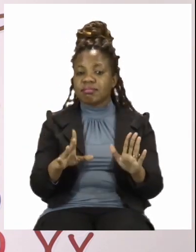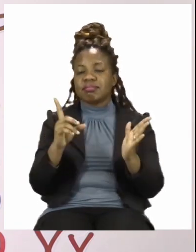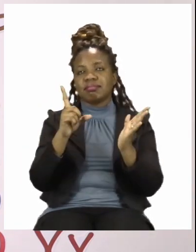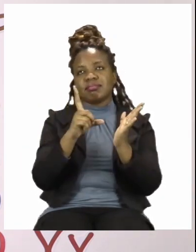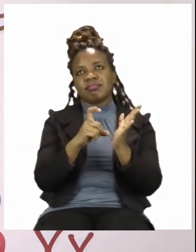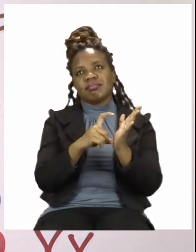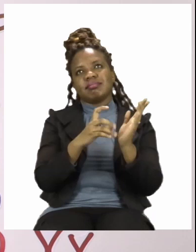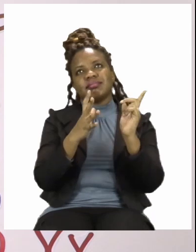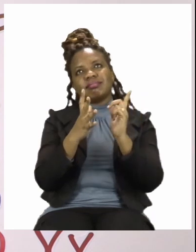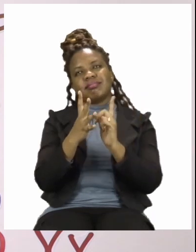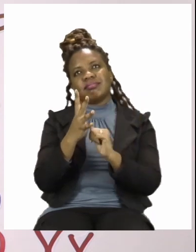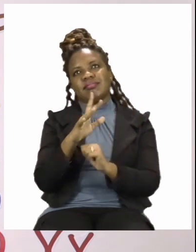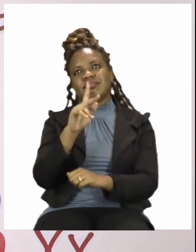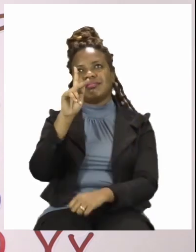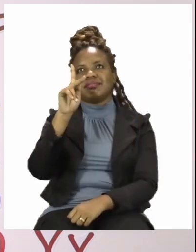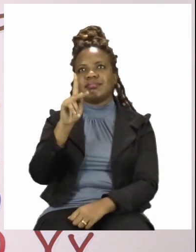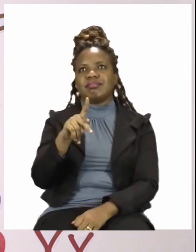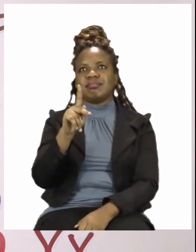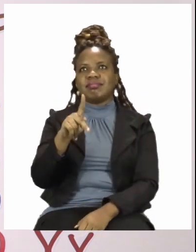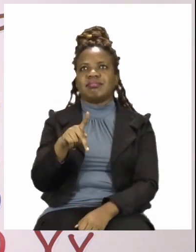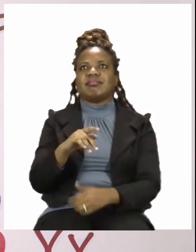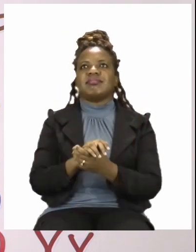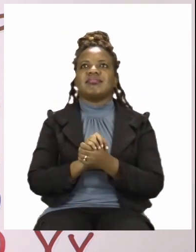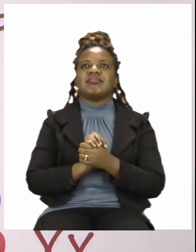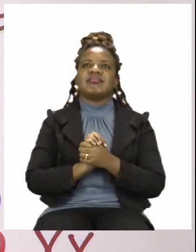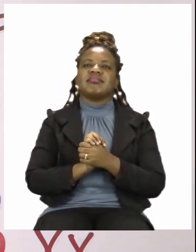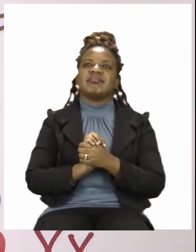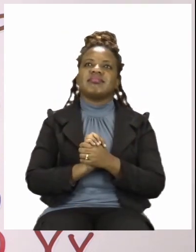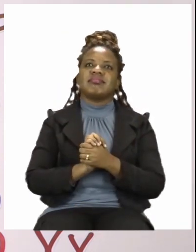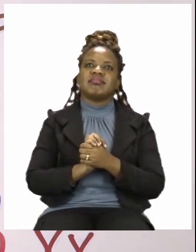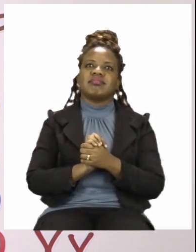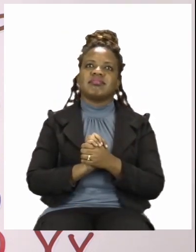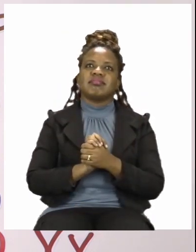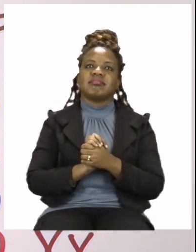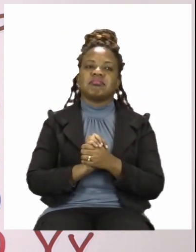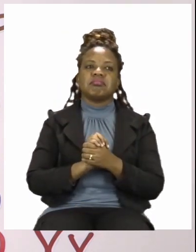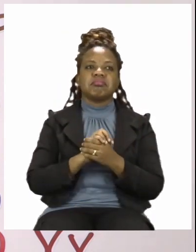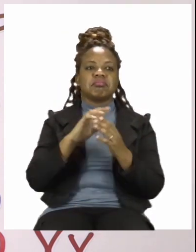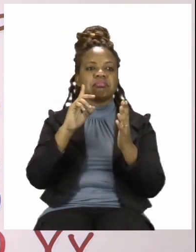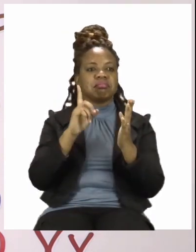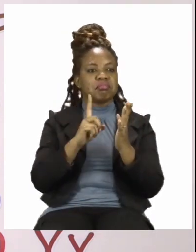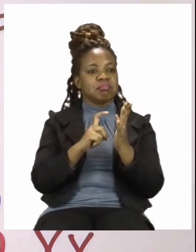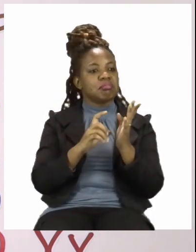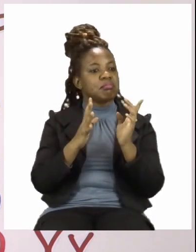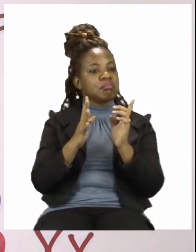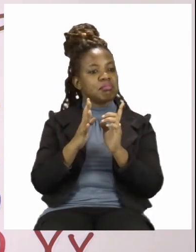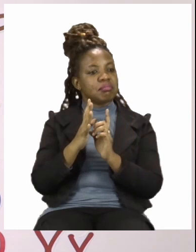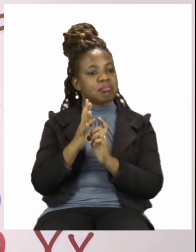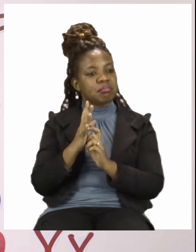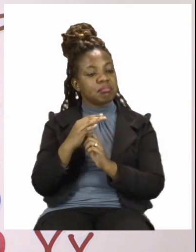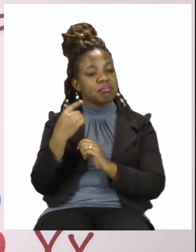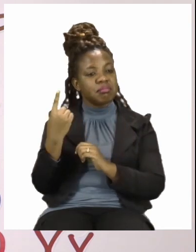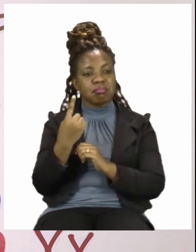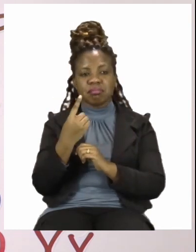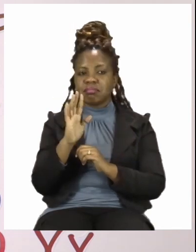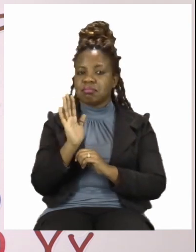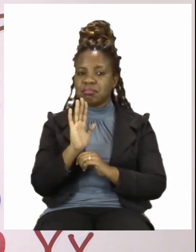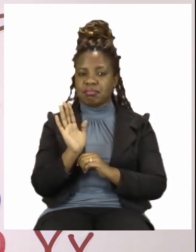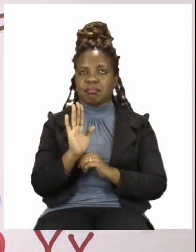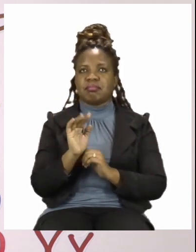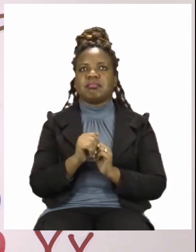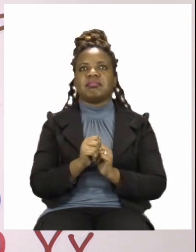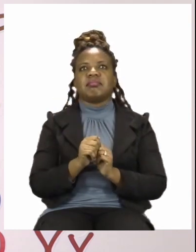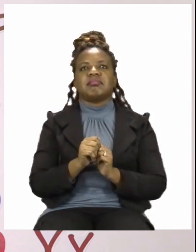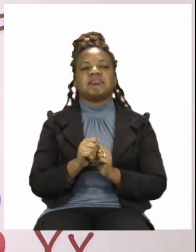to sanitize. Remember, sanitizing is not the only way we can stay safe. We can